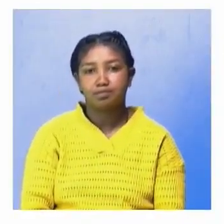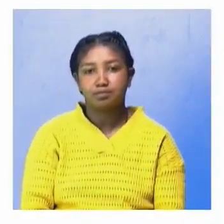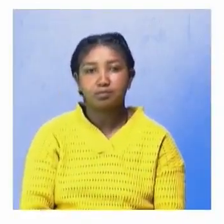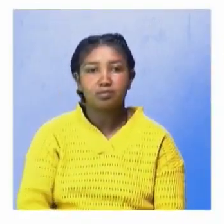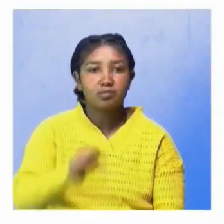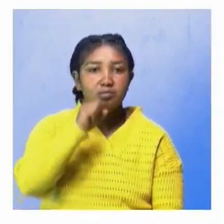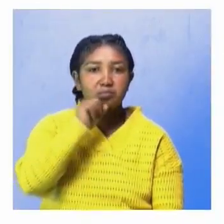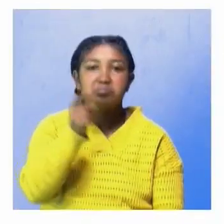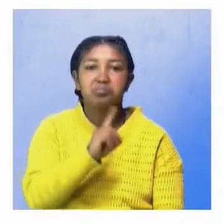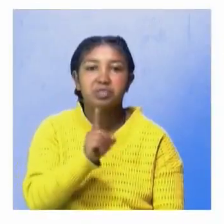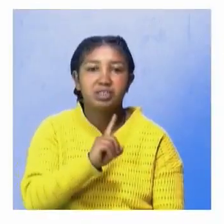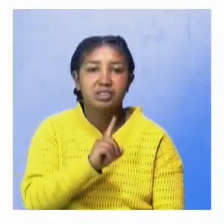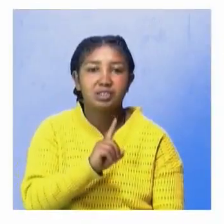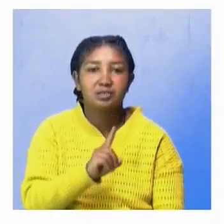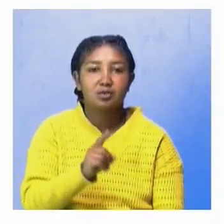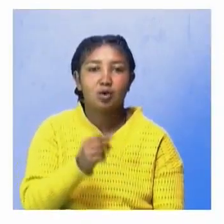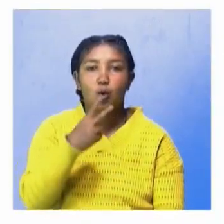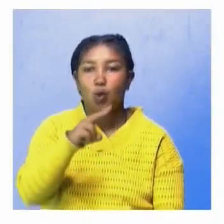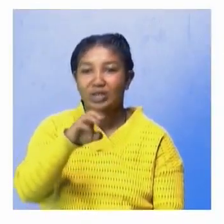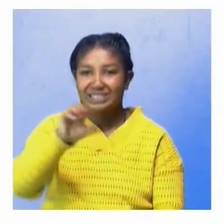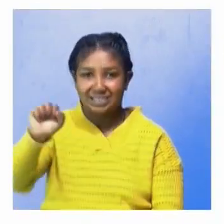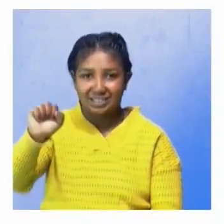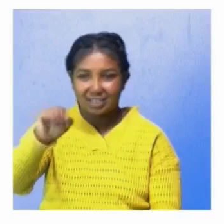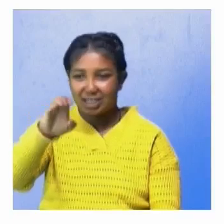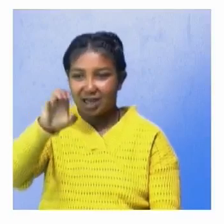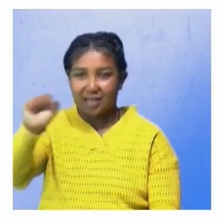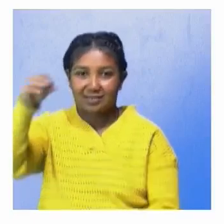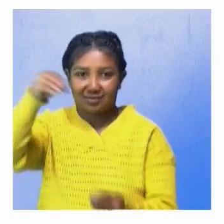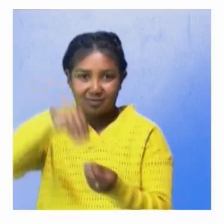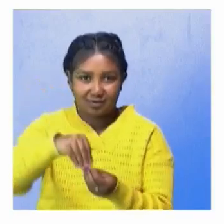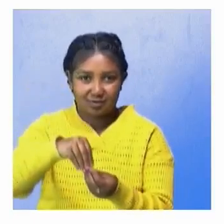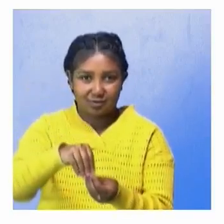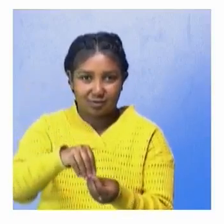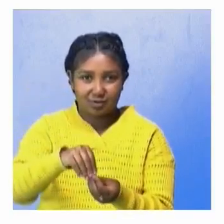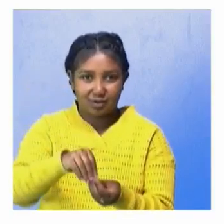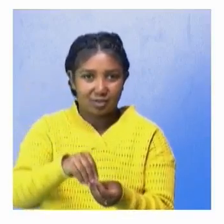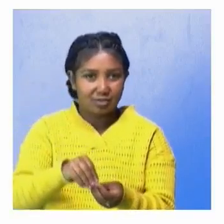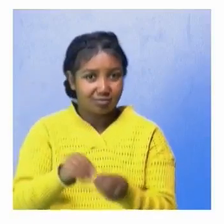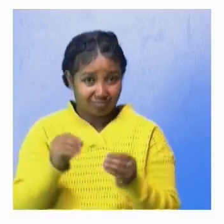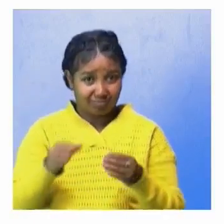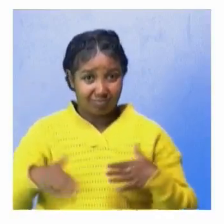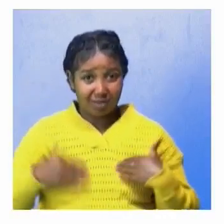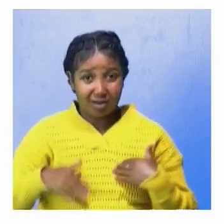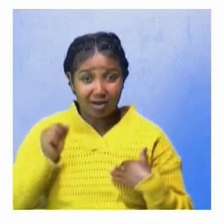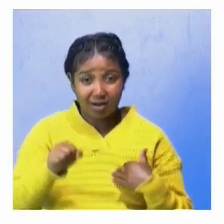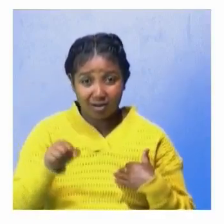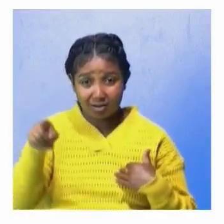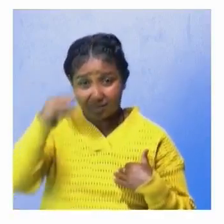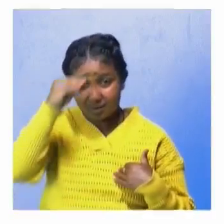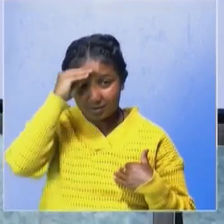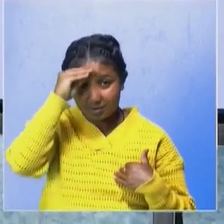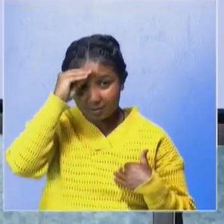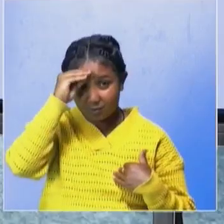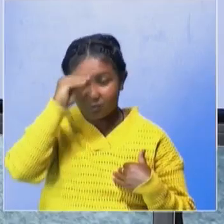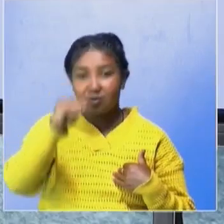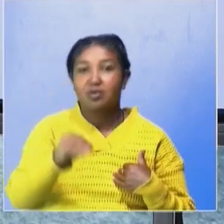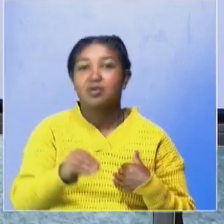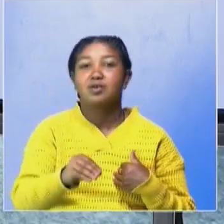Sarah do what? Watches. Look, students, here. This is interesting lesson actually. Watch.